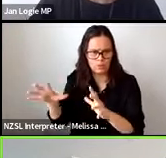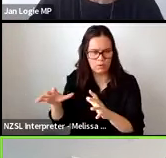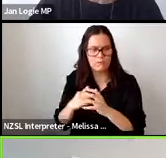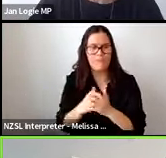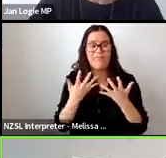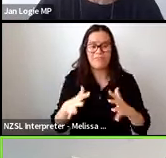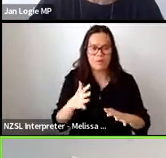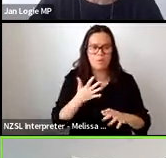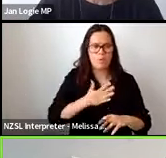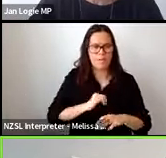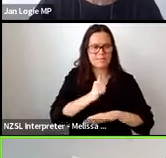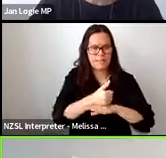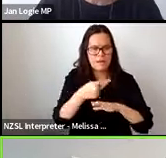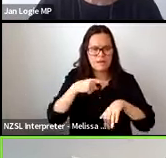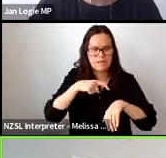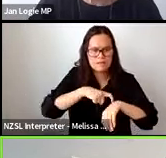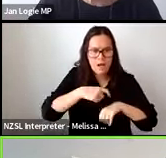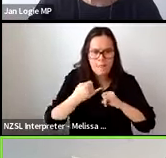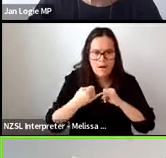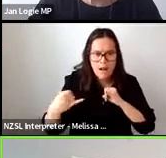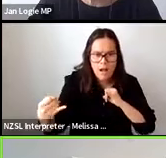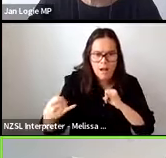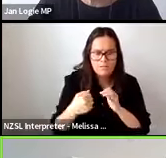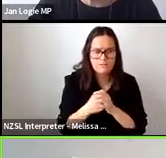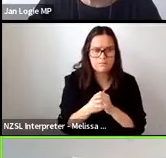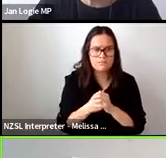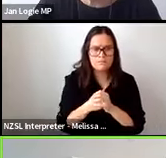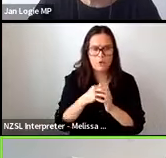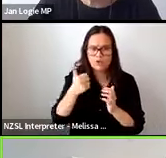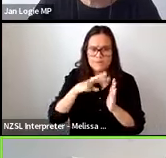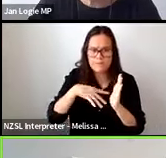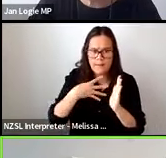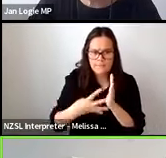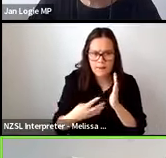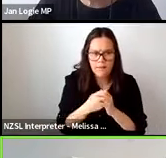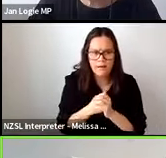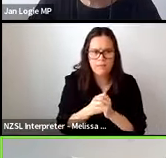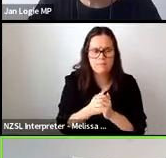It imposed obligations, requires